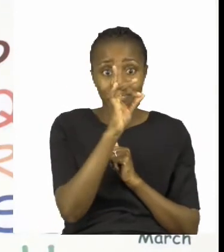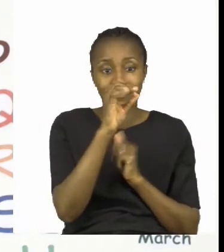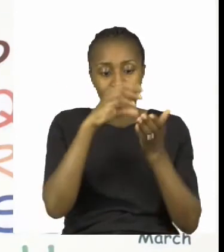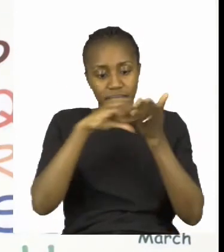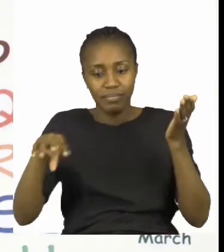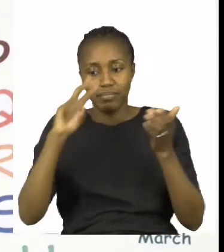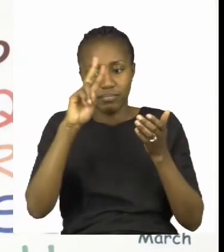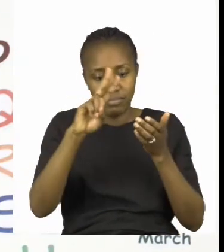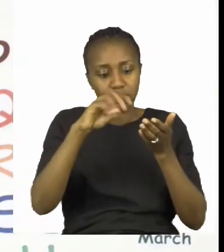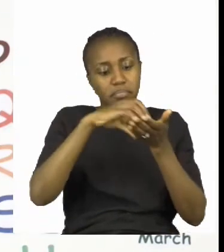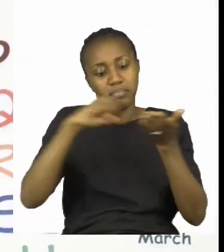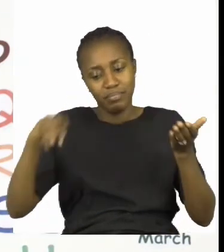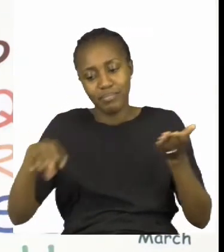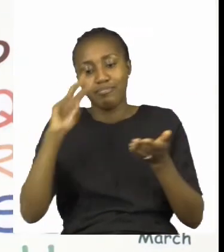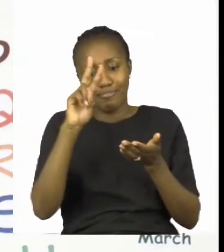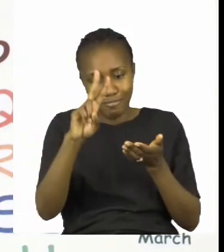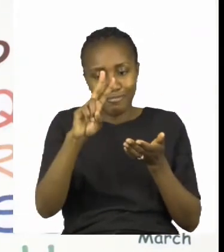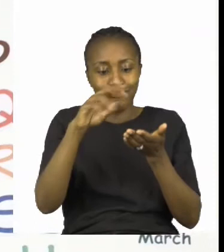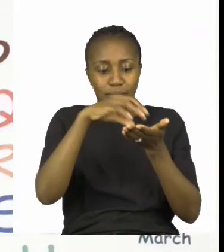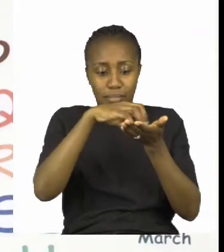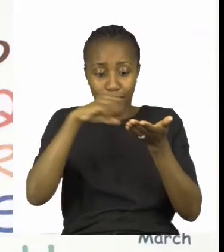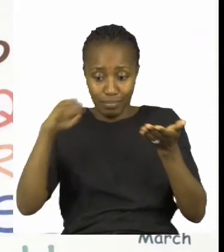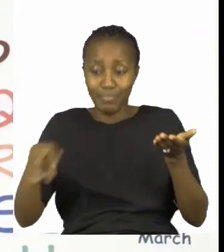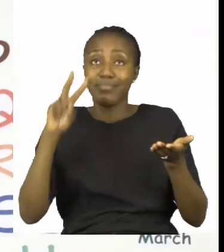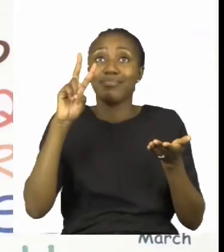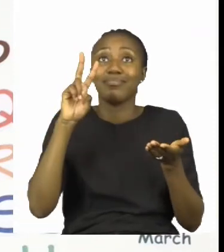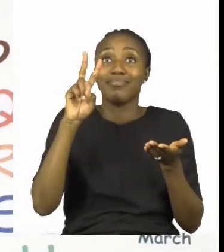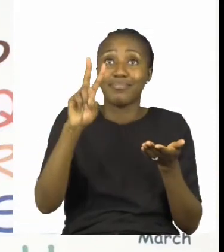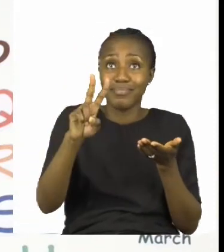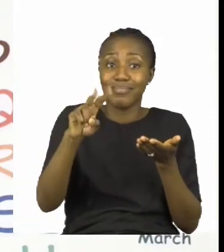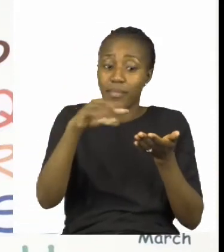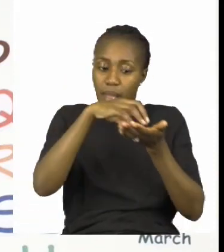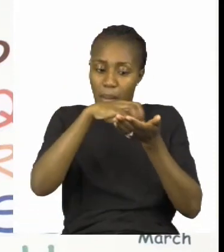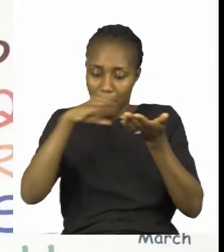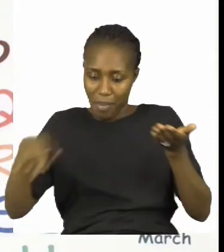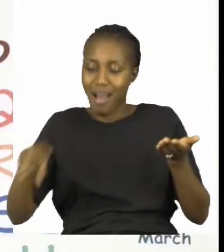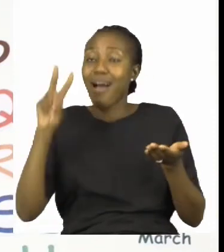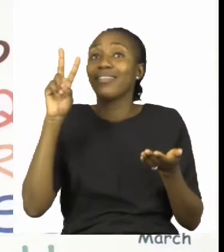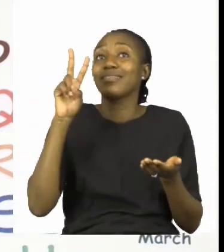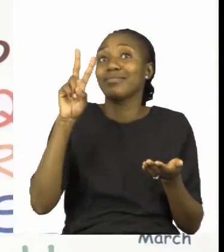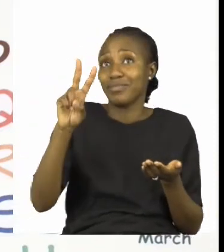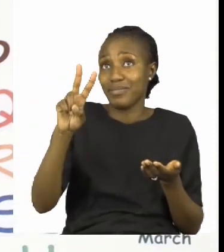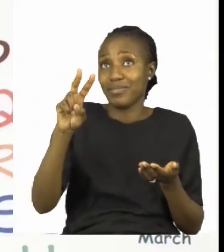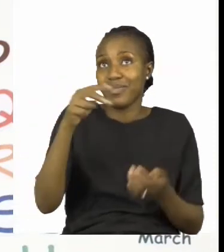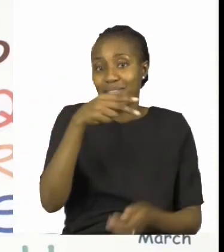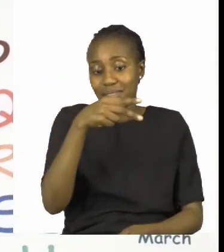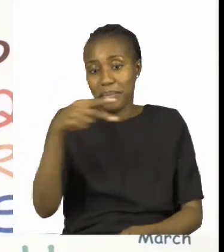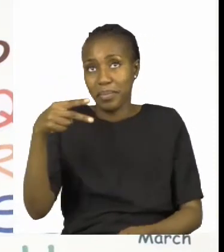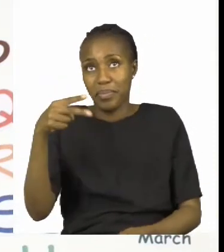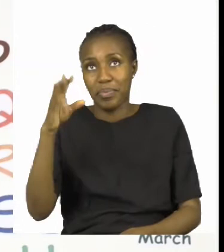minus 2 minus 2 minus 2 minus